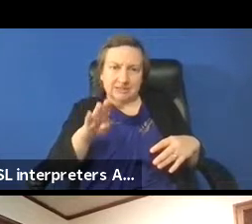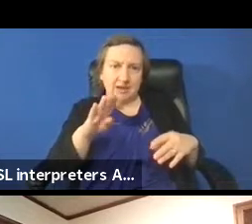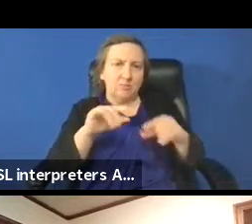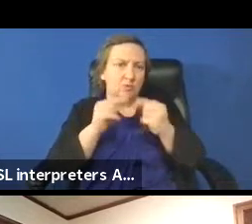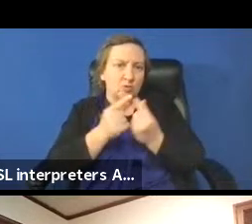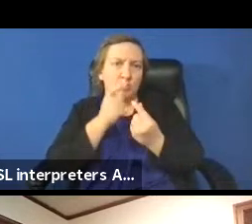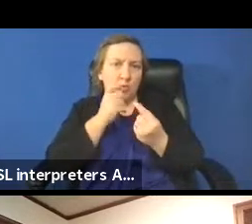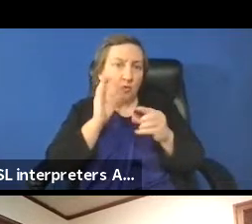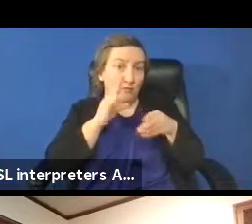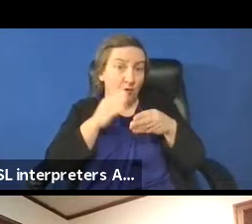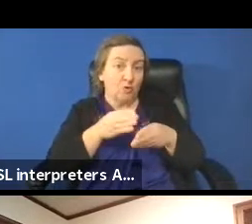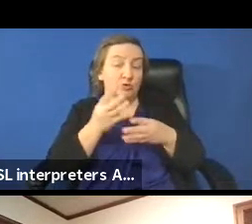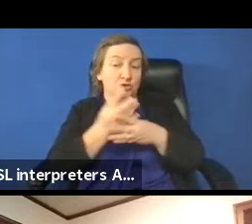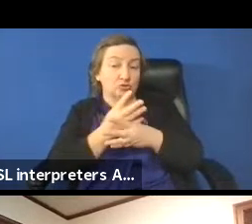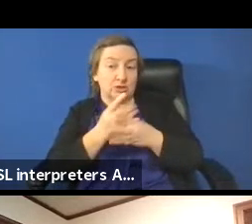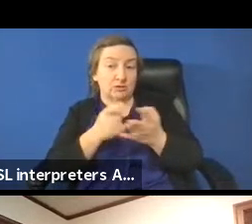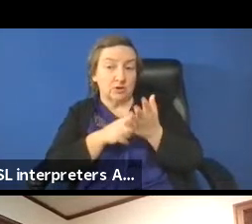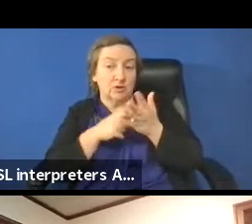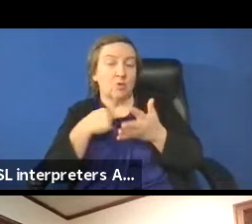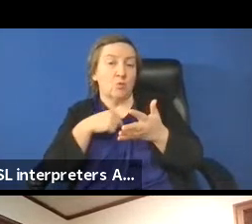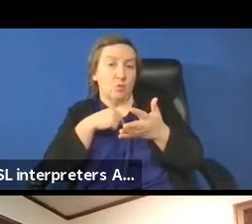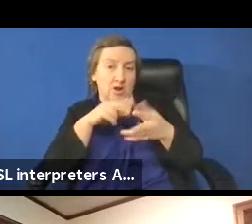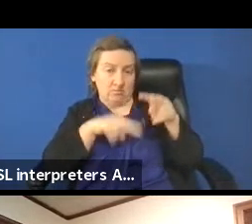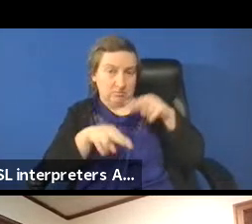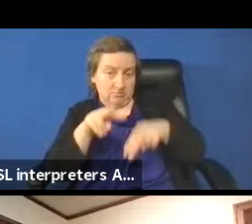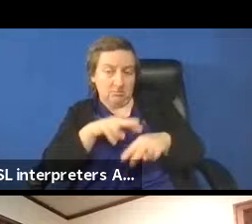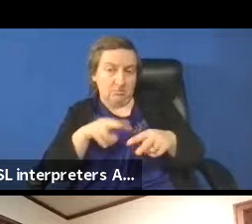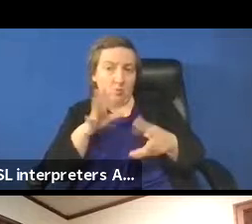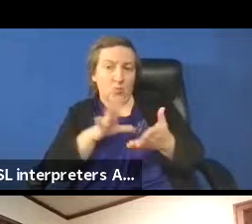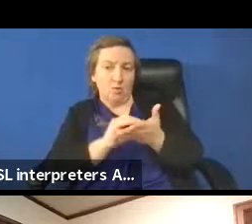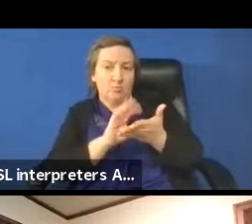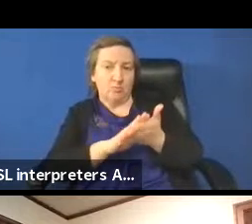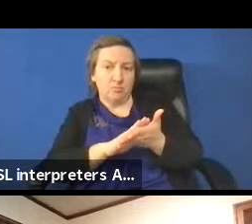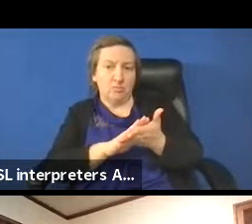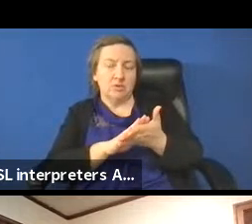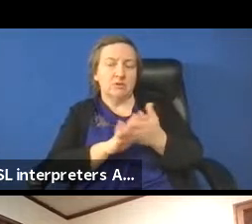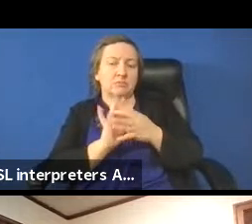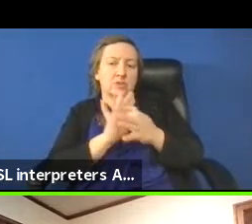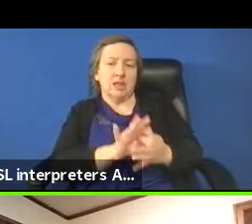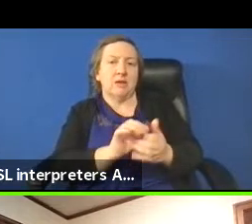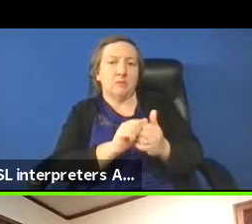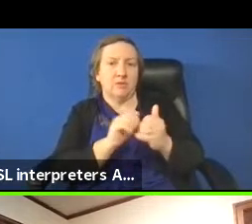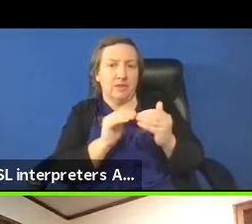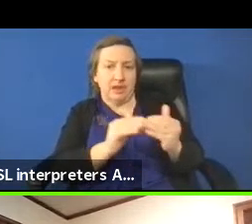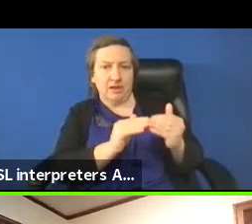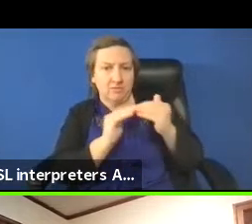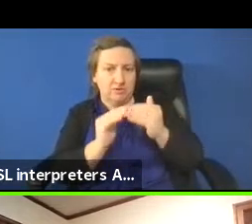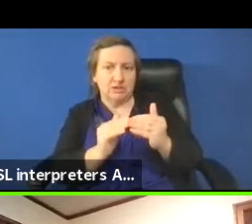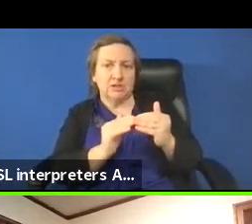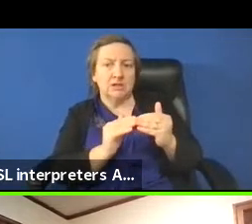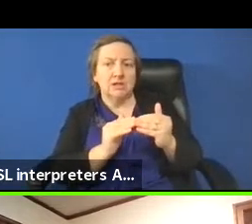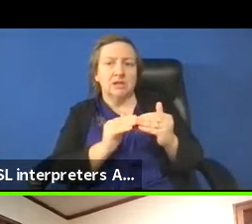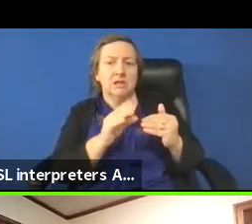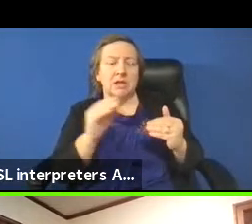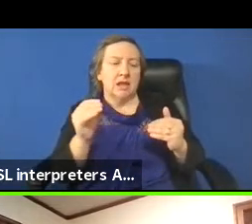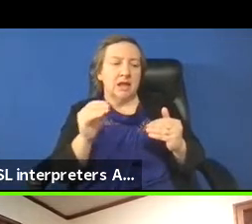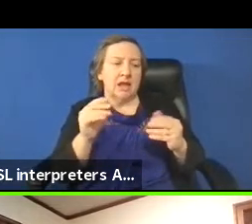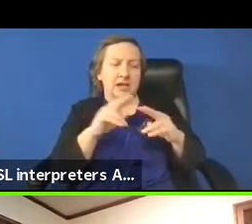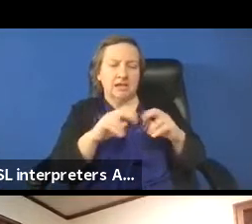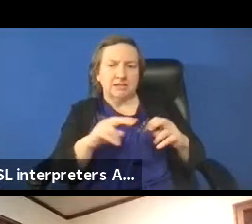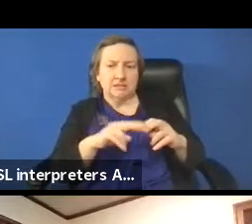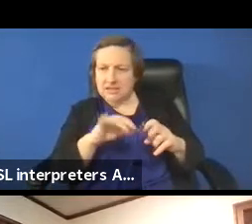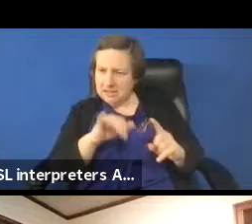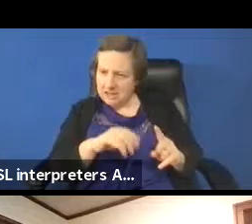on screening criteria, we did go through those that were marked as having a tie to equity, even though, oh, good. Okay. and kind of assess, like, does